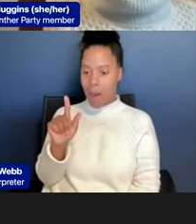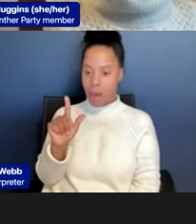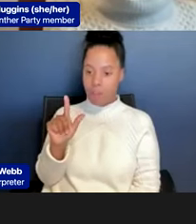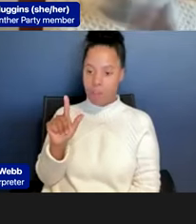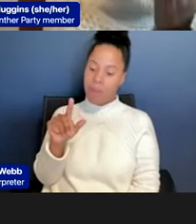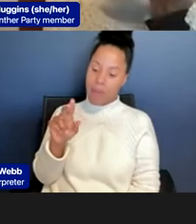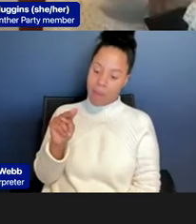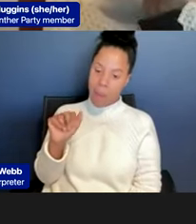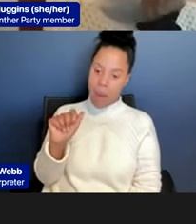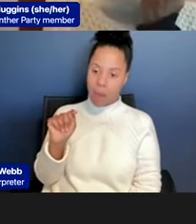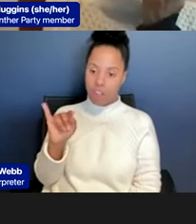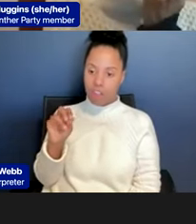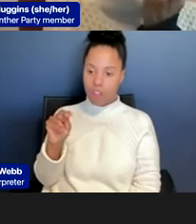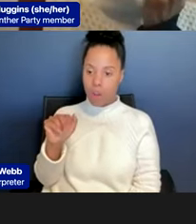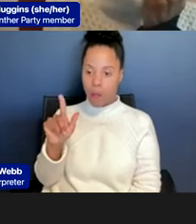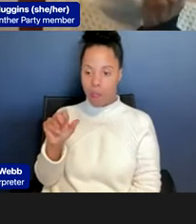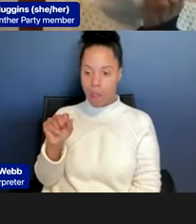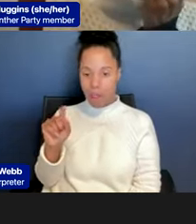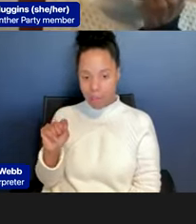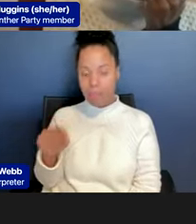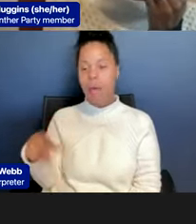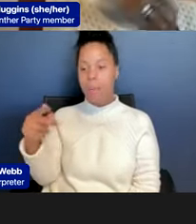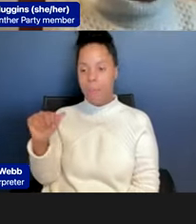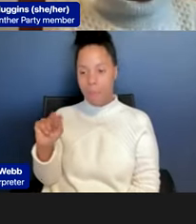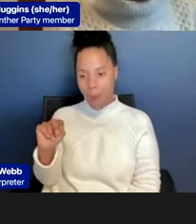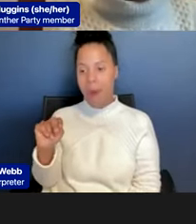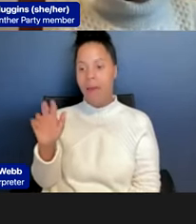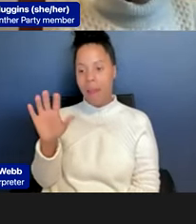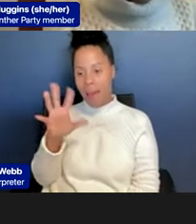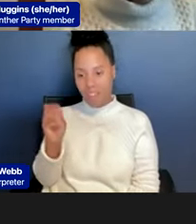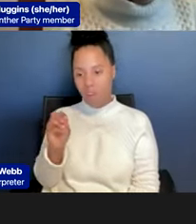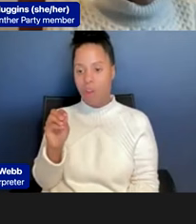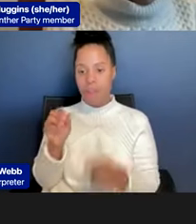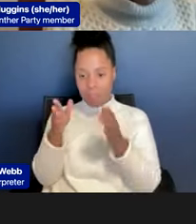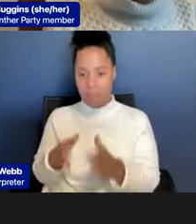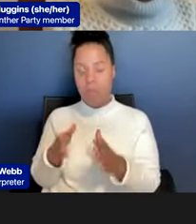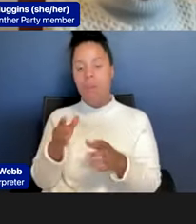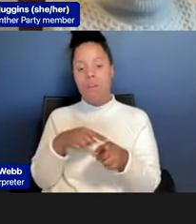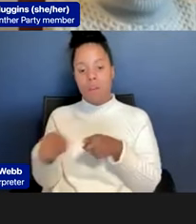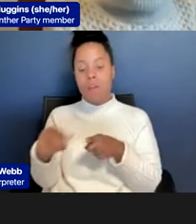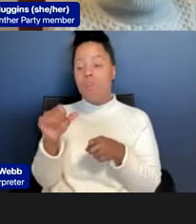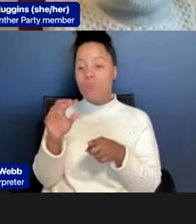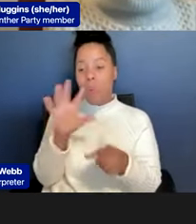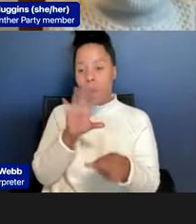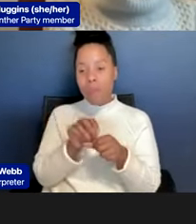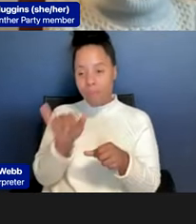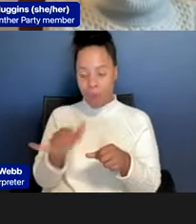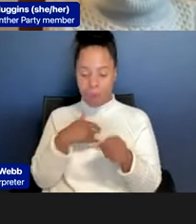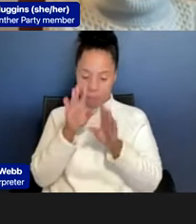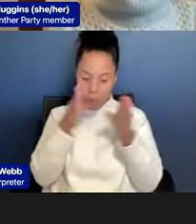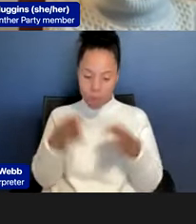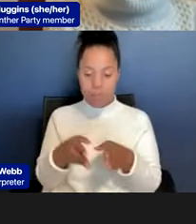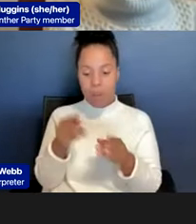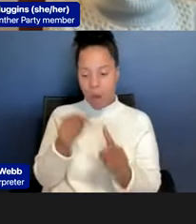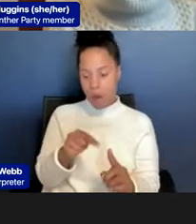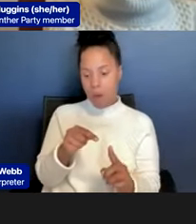basis of my politics and my political struggle. But within that, the focus of or hearing about intercommunalism, particularly